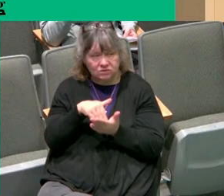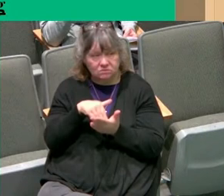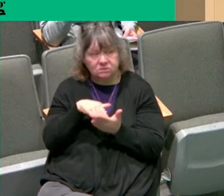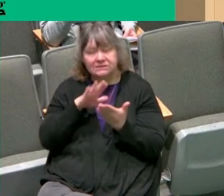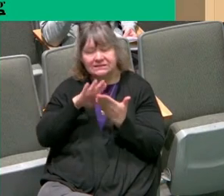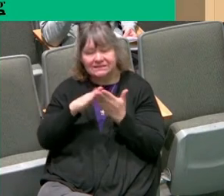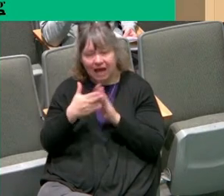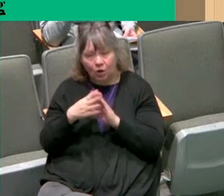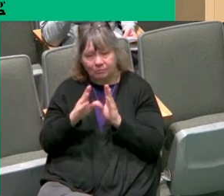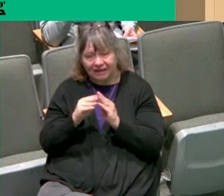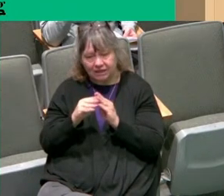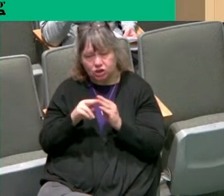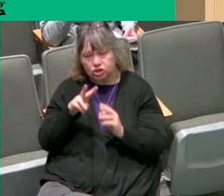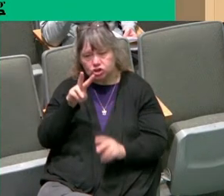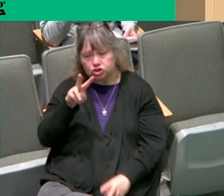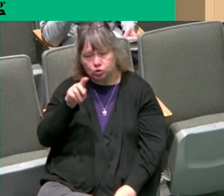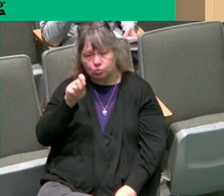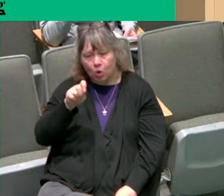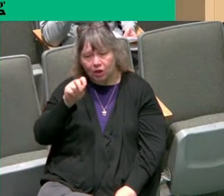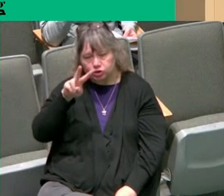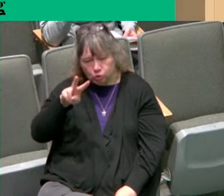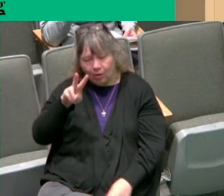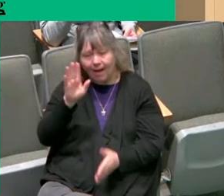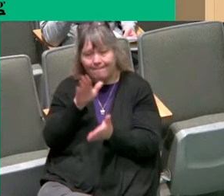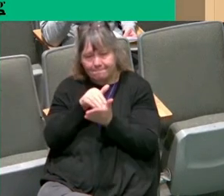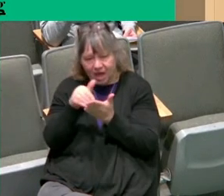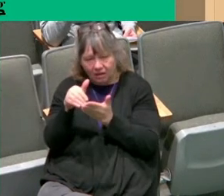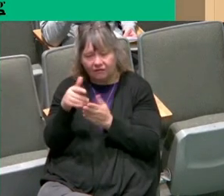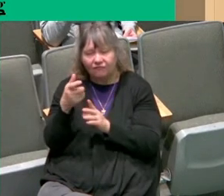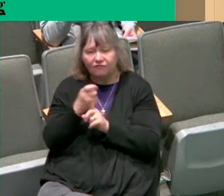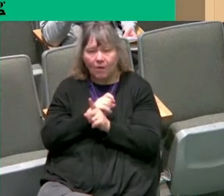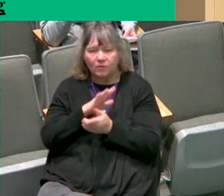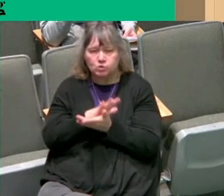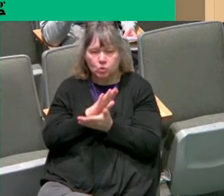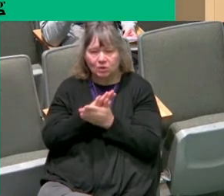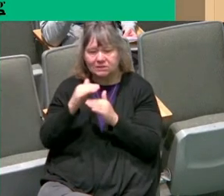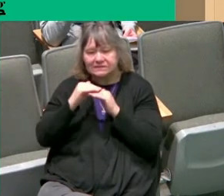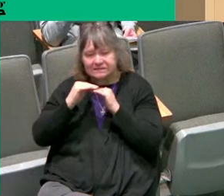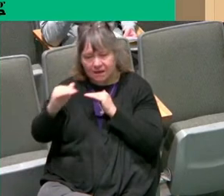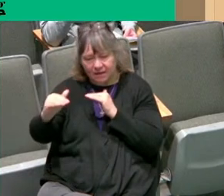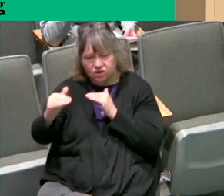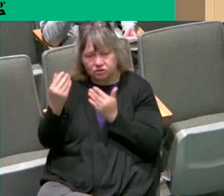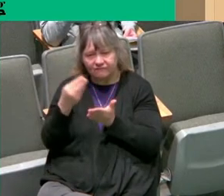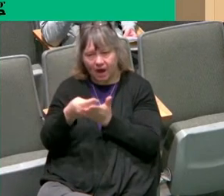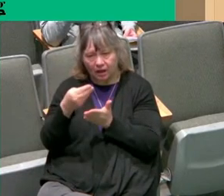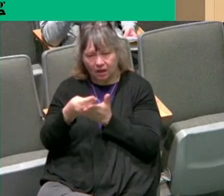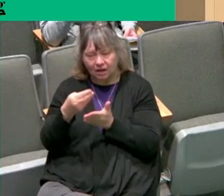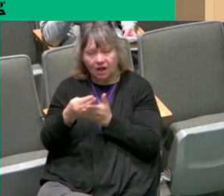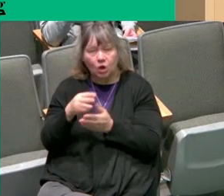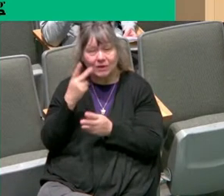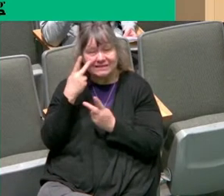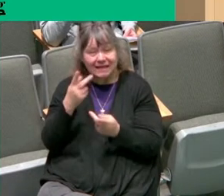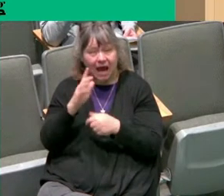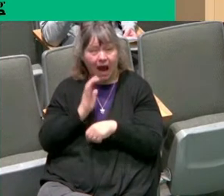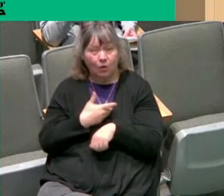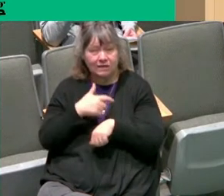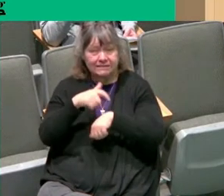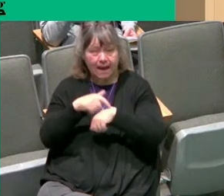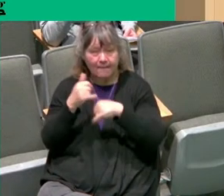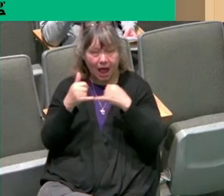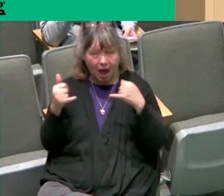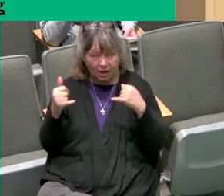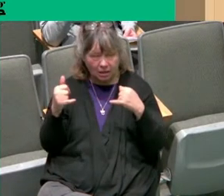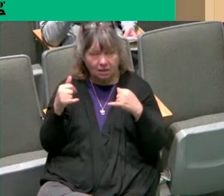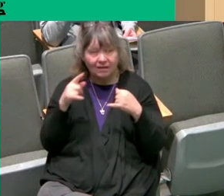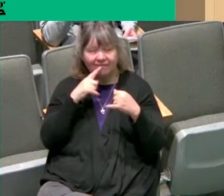town meeting 2.2 million will be coming from the school stabilization and you can see what that timeline this will bring